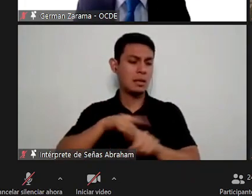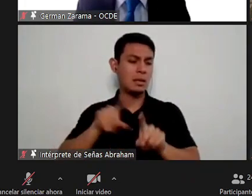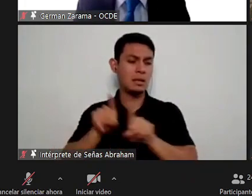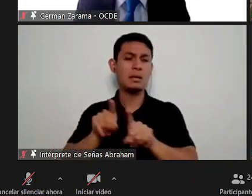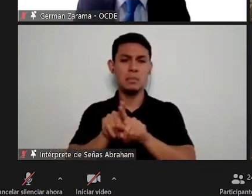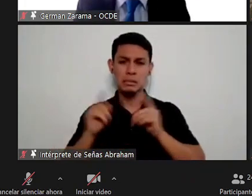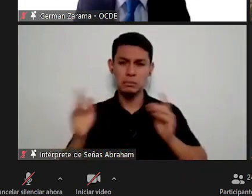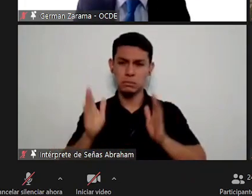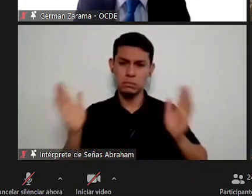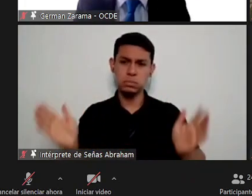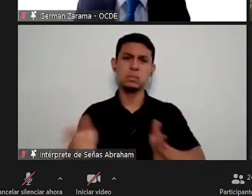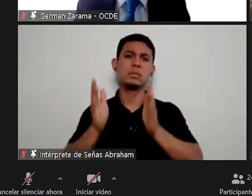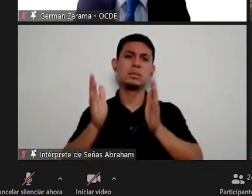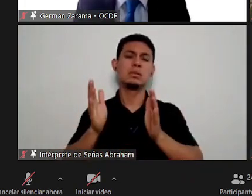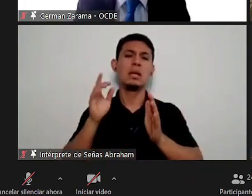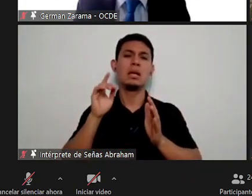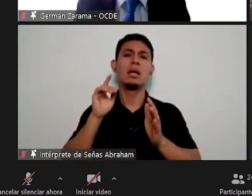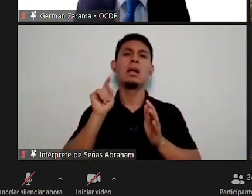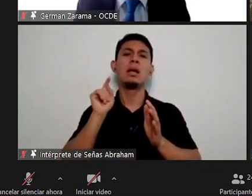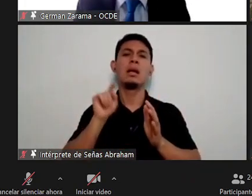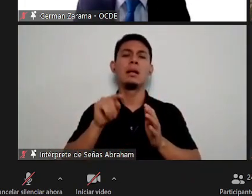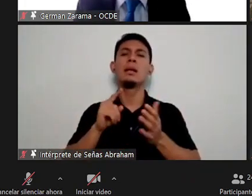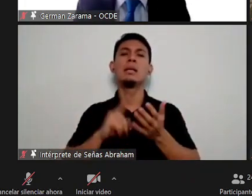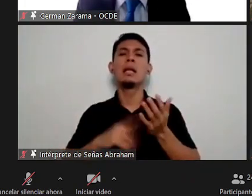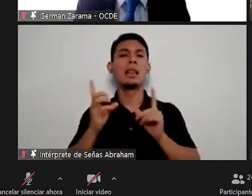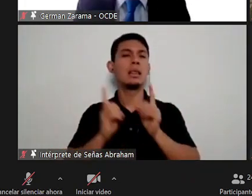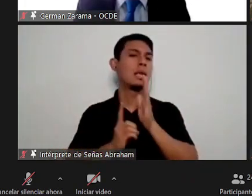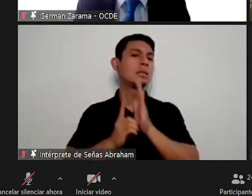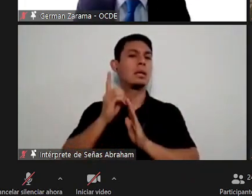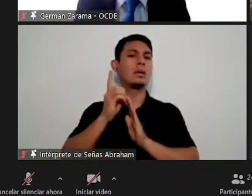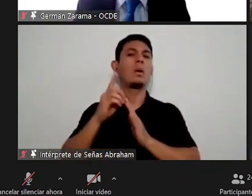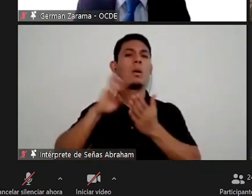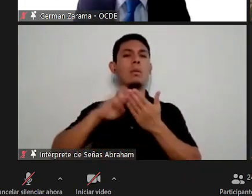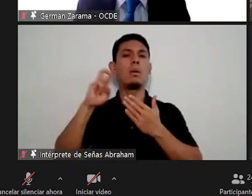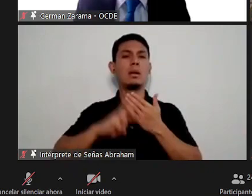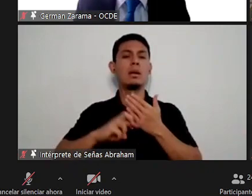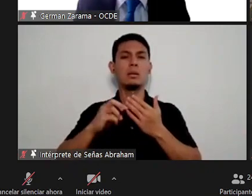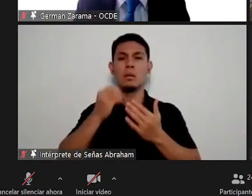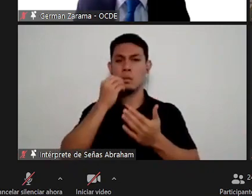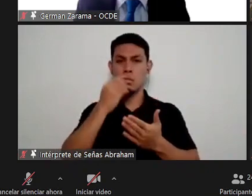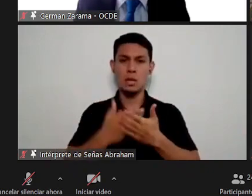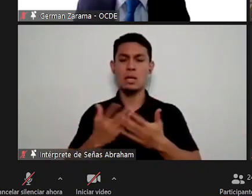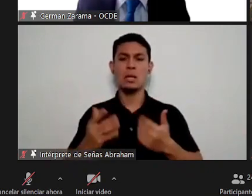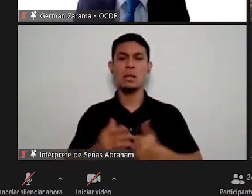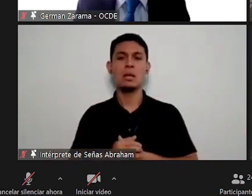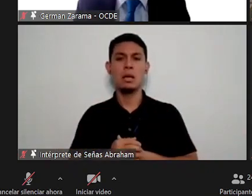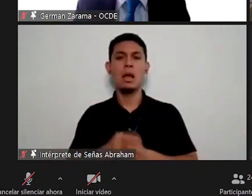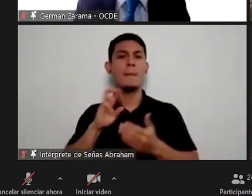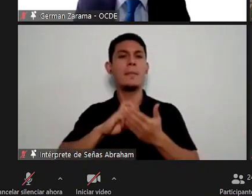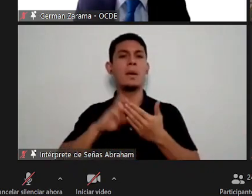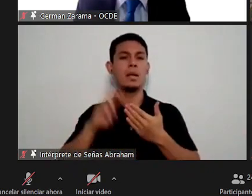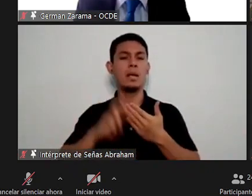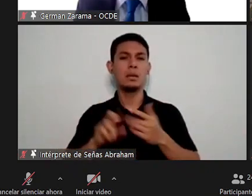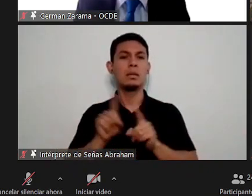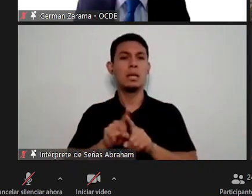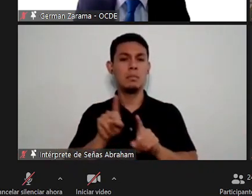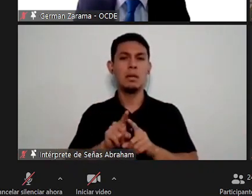environmental issues that we have also uh certification blue zone and the uh